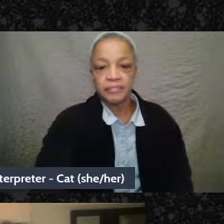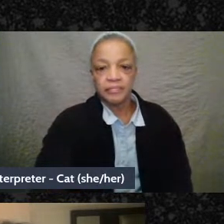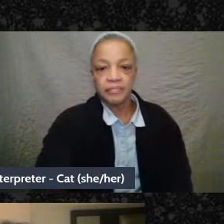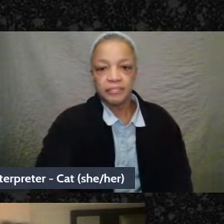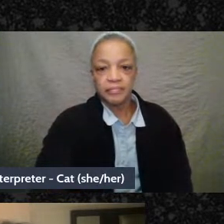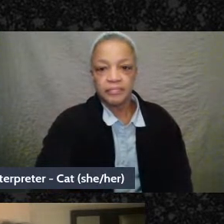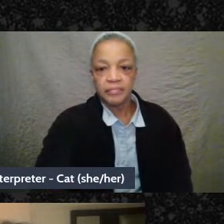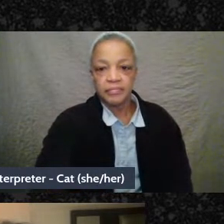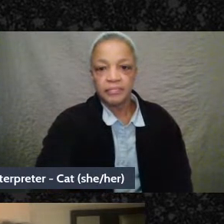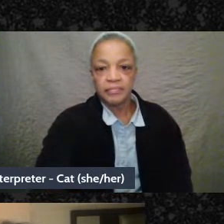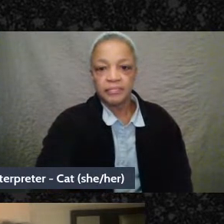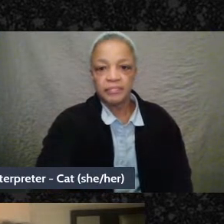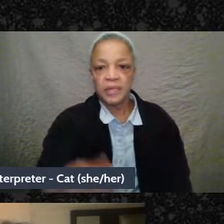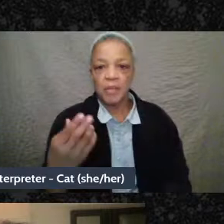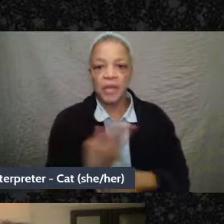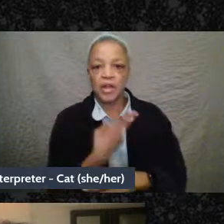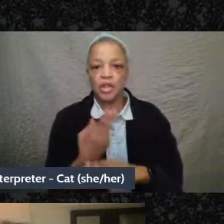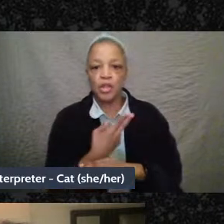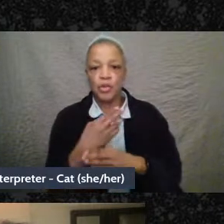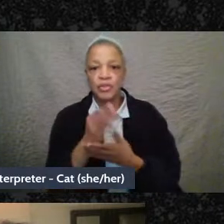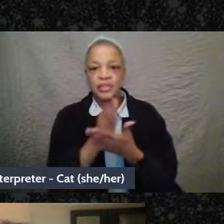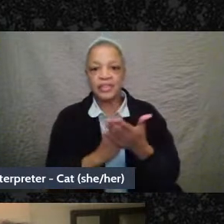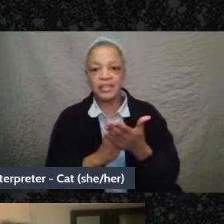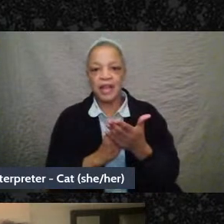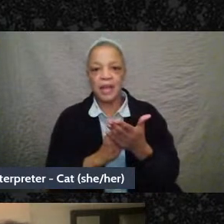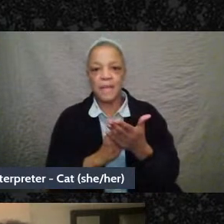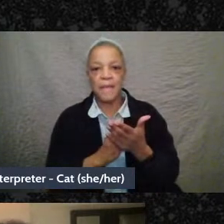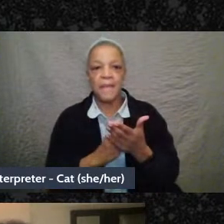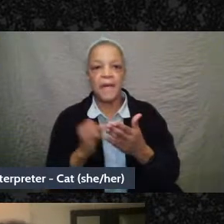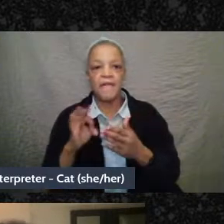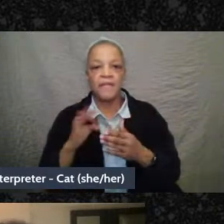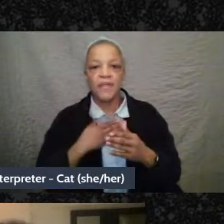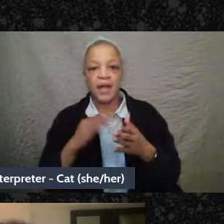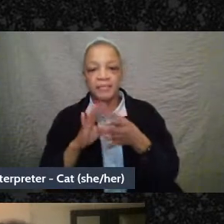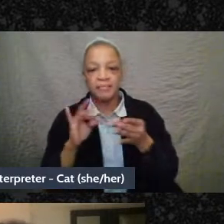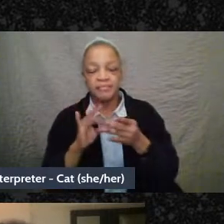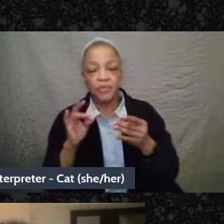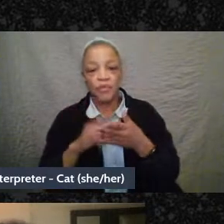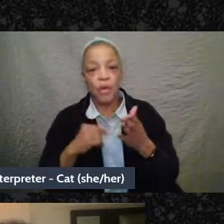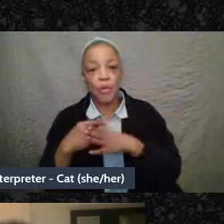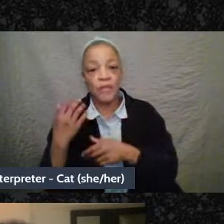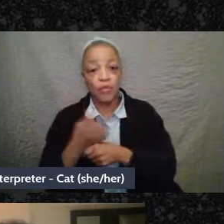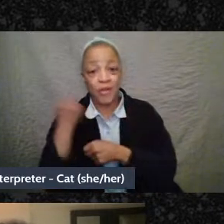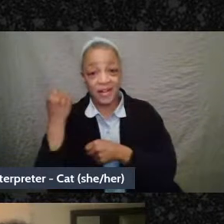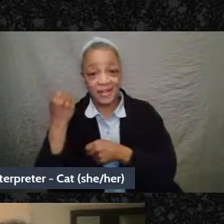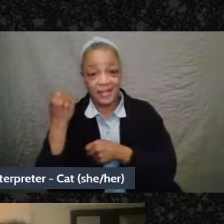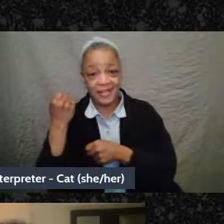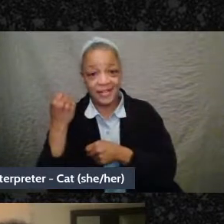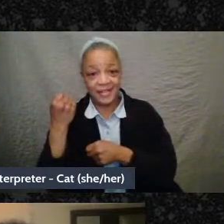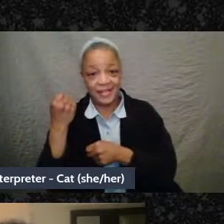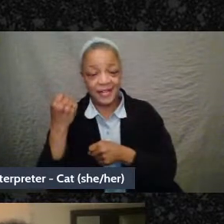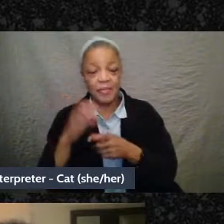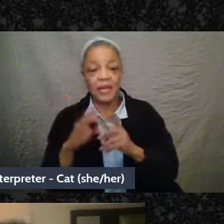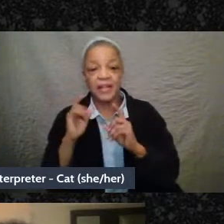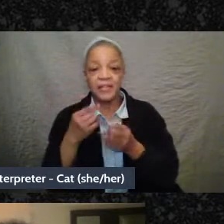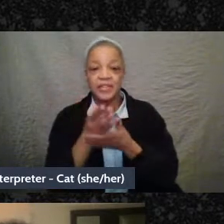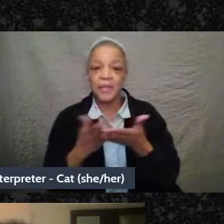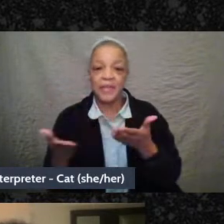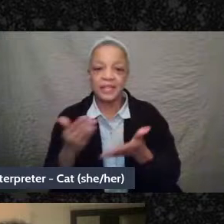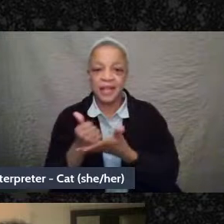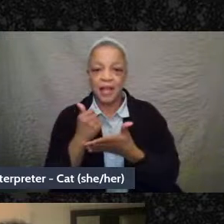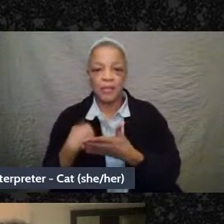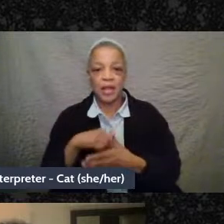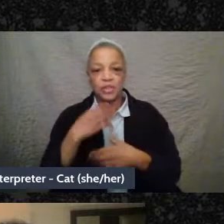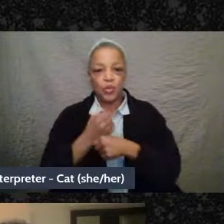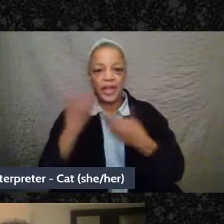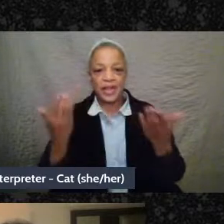on what we've won most recently in Seattle. Let you know some factors that led to our wins, and then try to give you some updates on what's